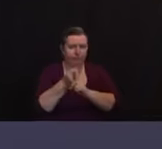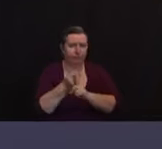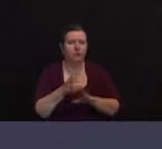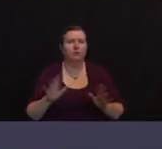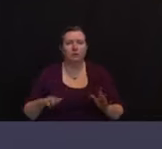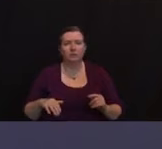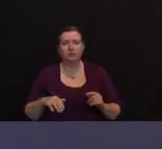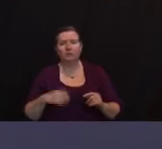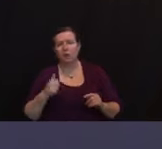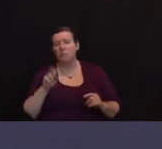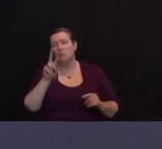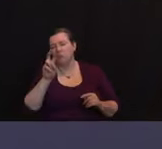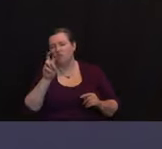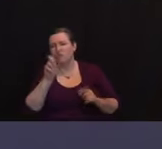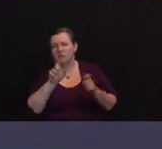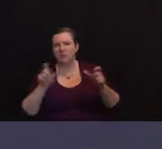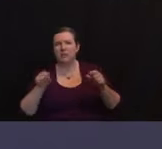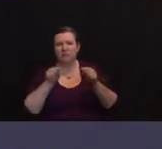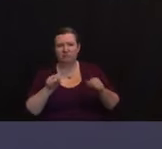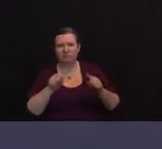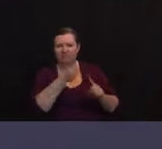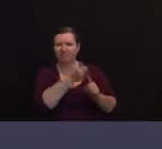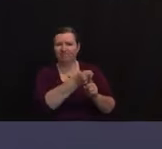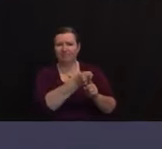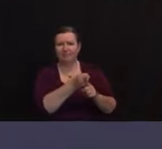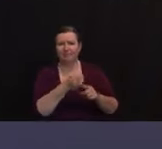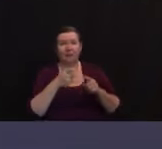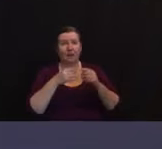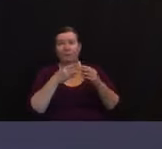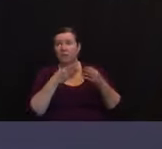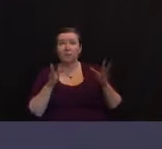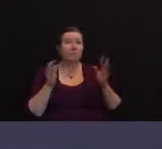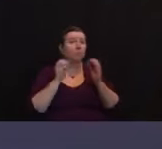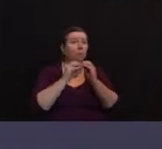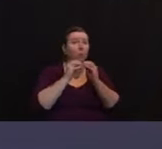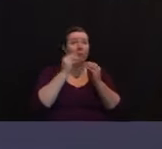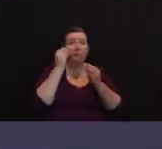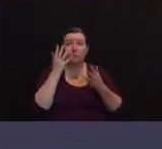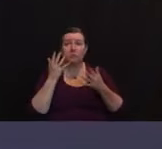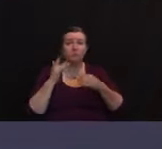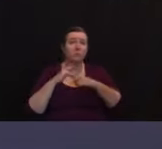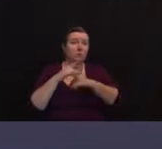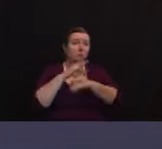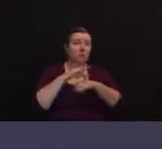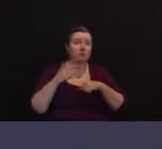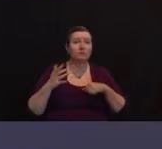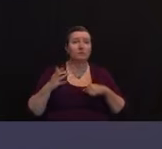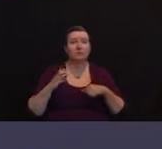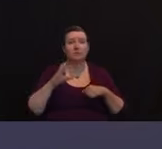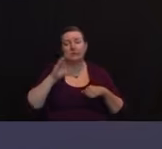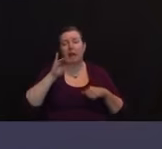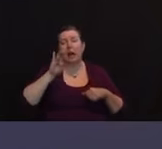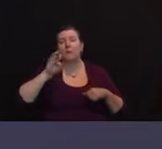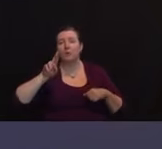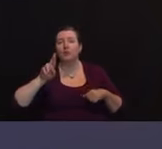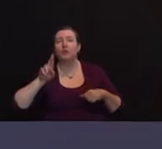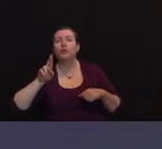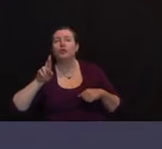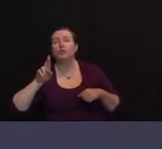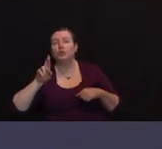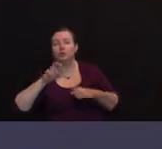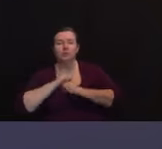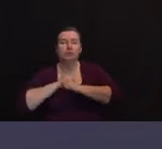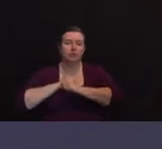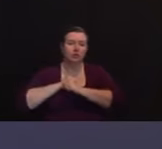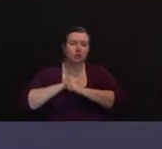from the public needs more information and more resources for cybersecurity, including best practices like protecting yourself and your accounts, we